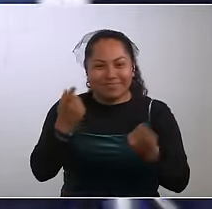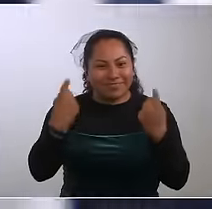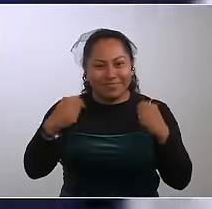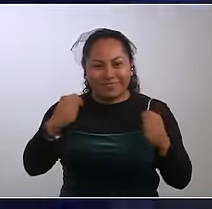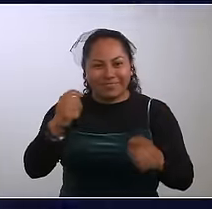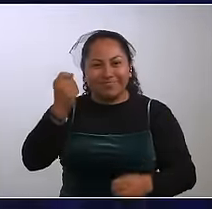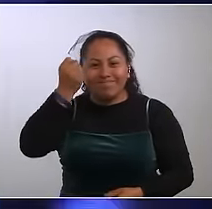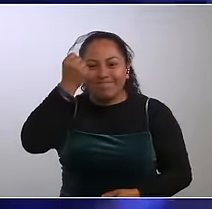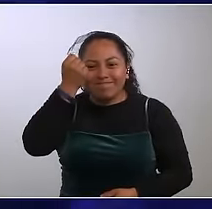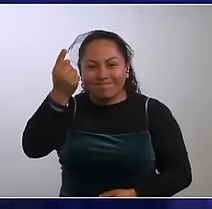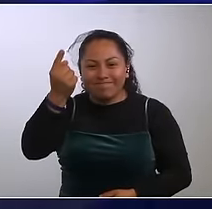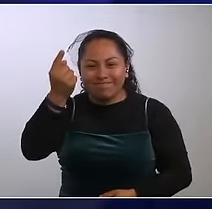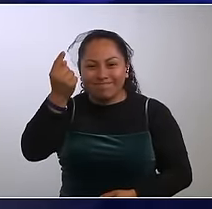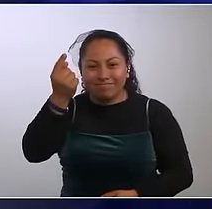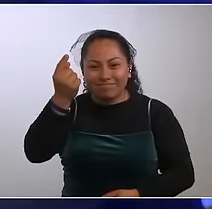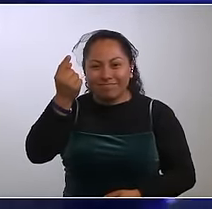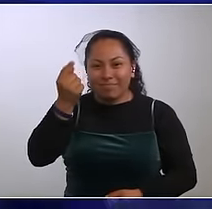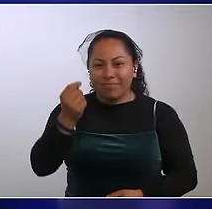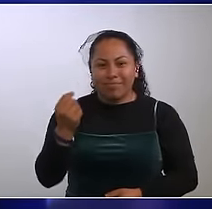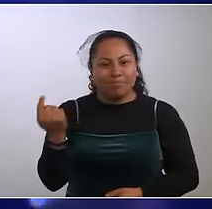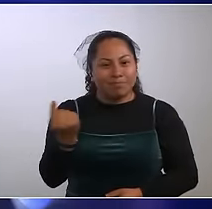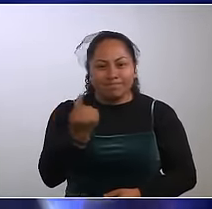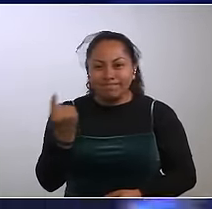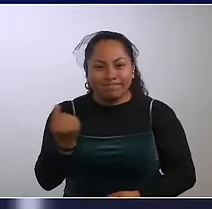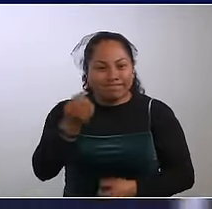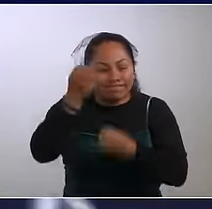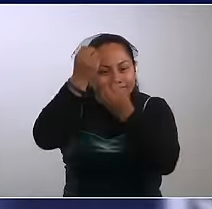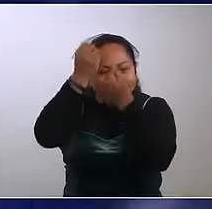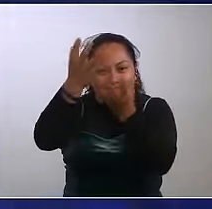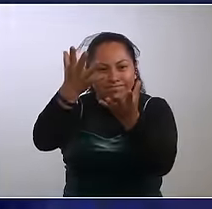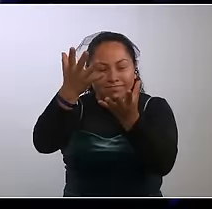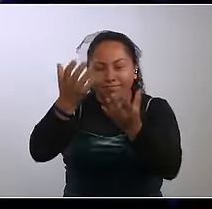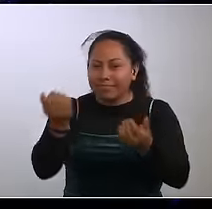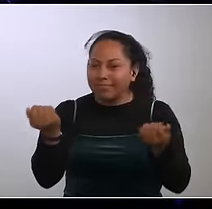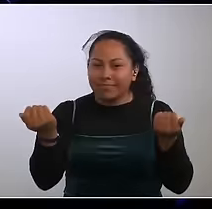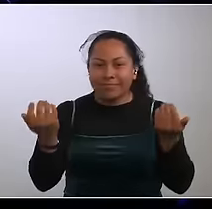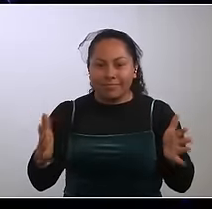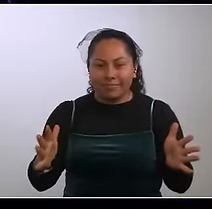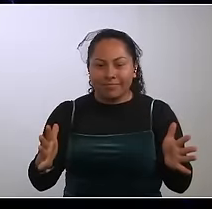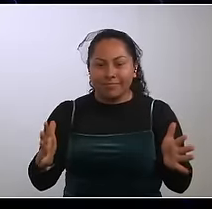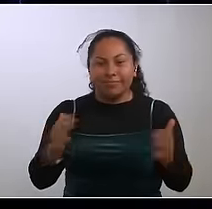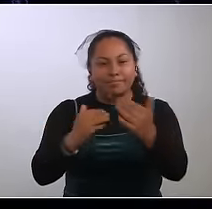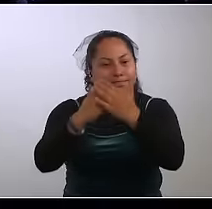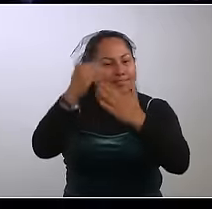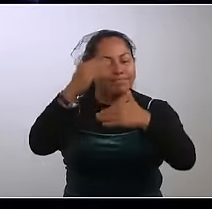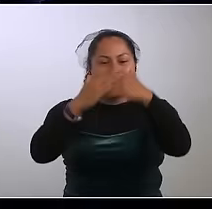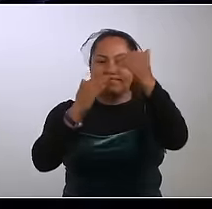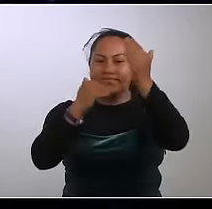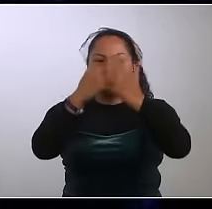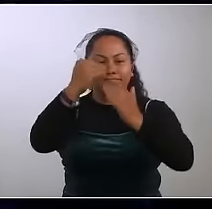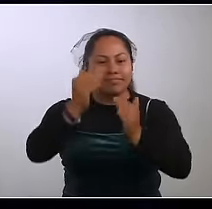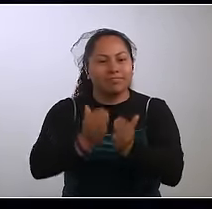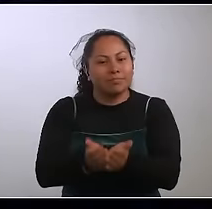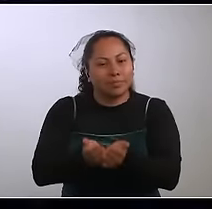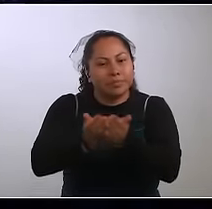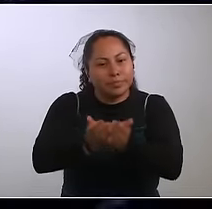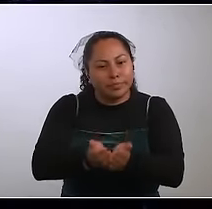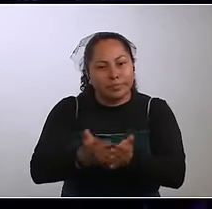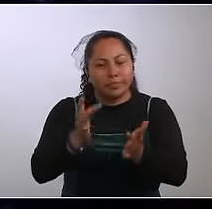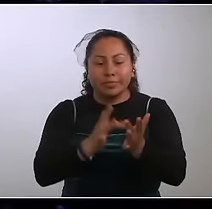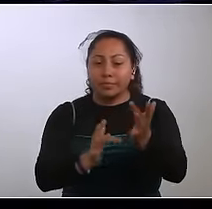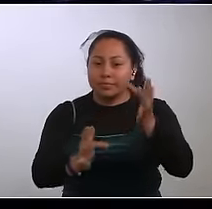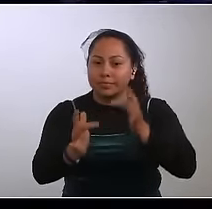para obey obedecer. Obey and you'll understand. Obedezca y entenderá. Build the ark. Edifique el arca. Because Jesus is coming back.